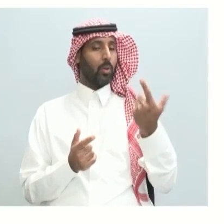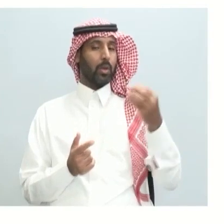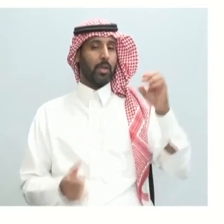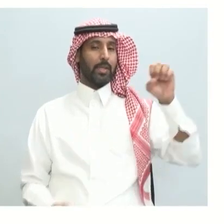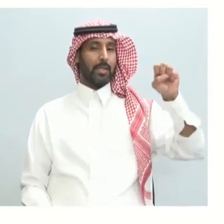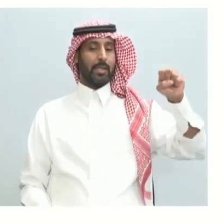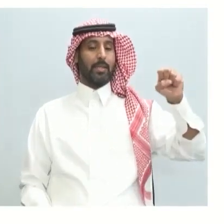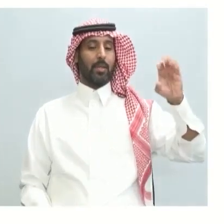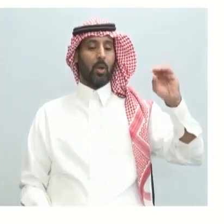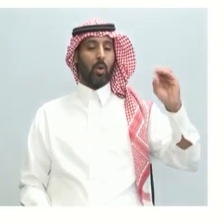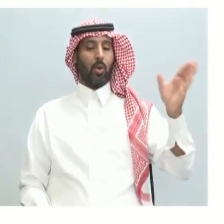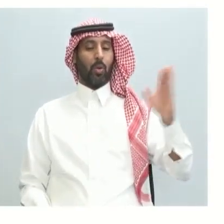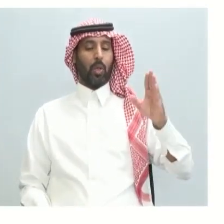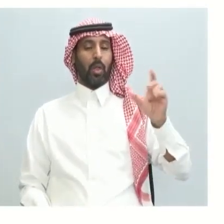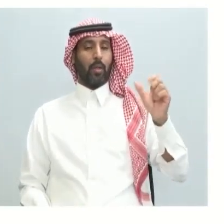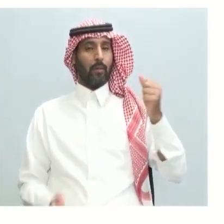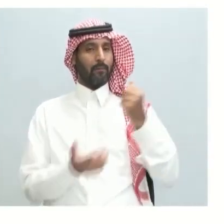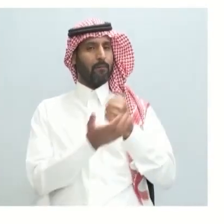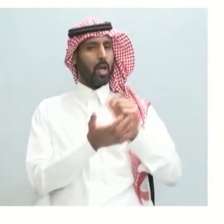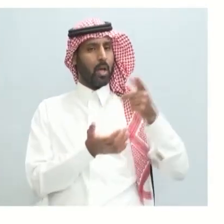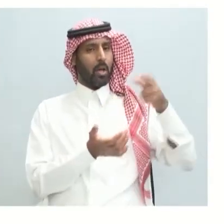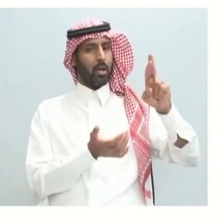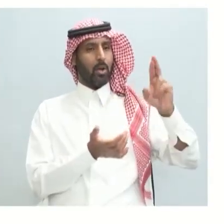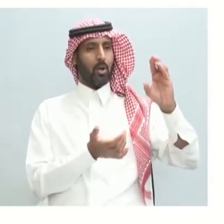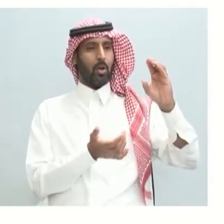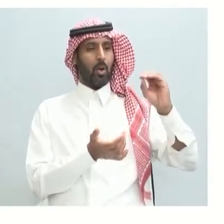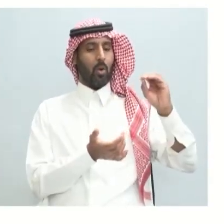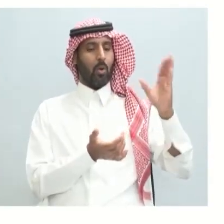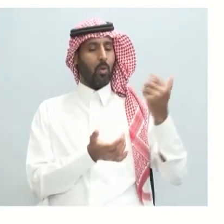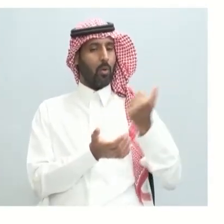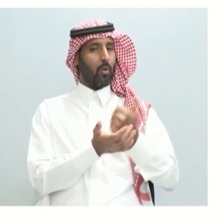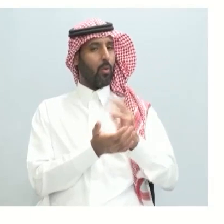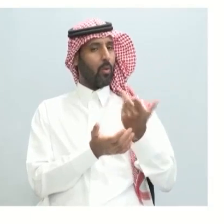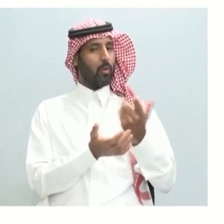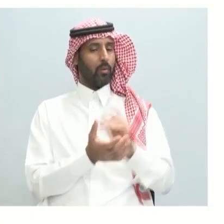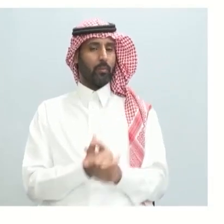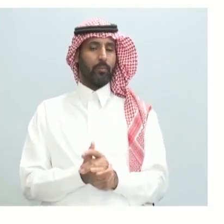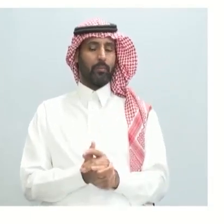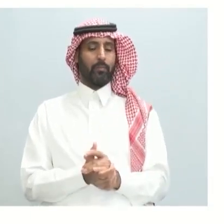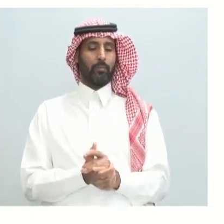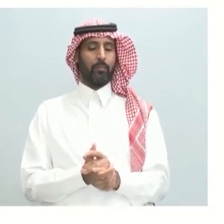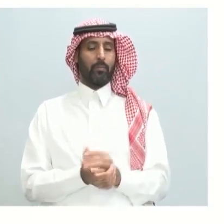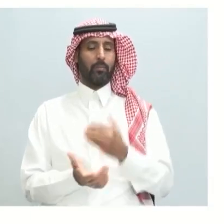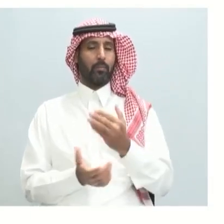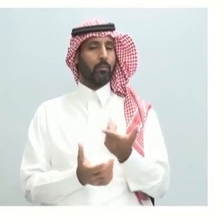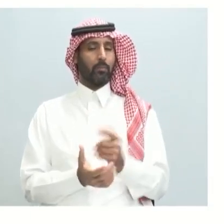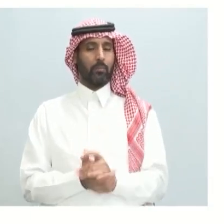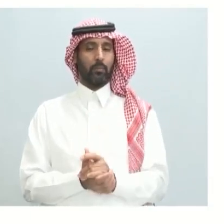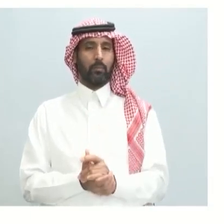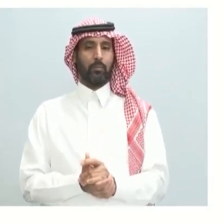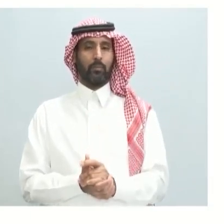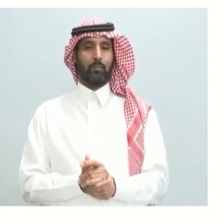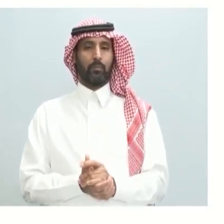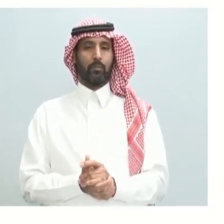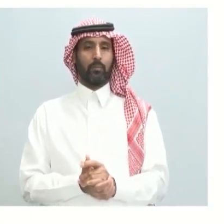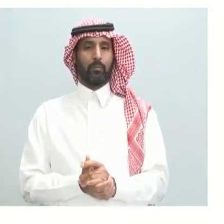Then R-O, then the last letter is missing. So S-O, then letter